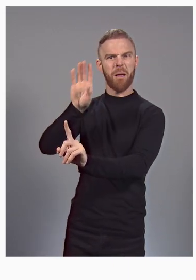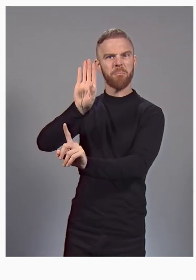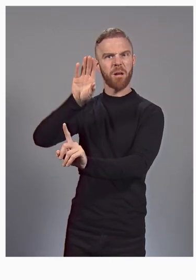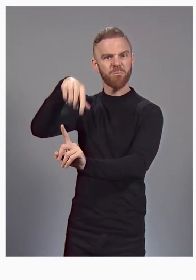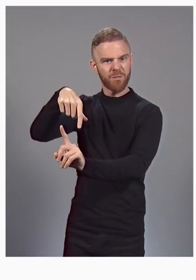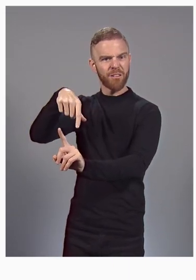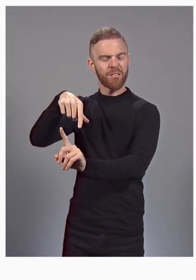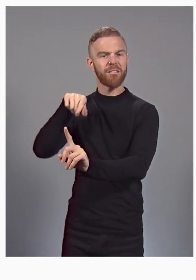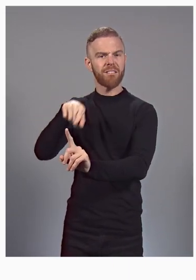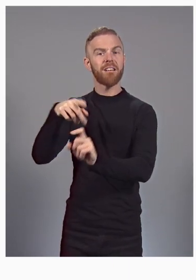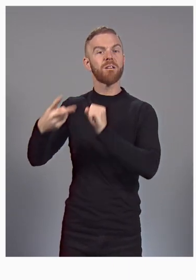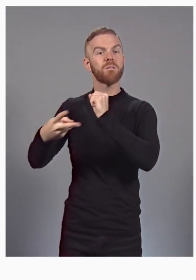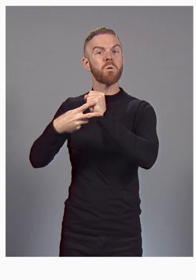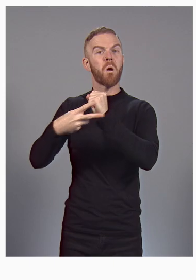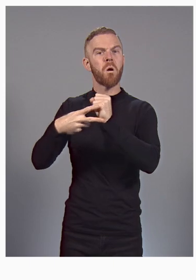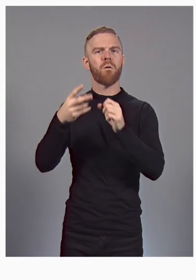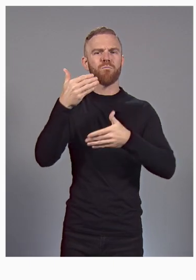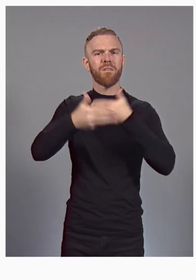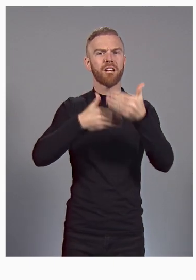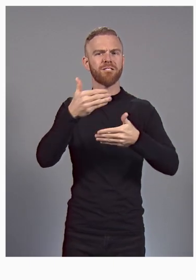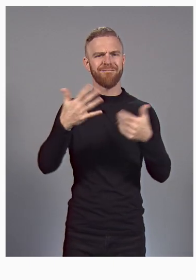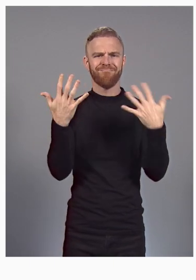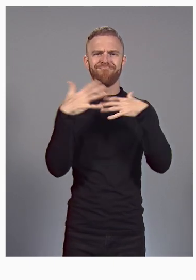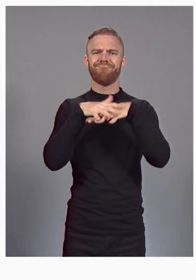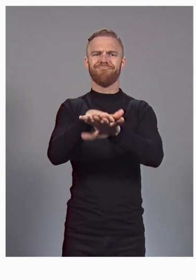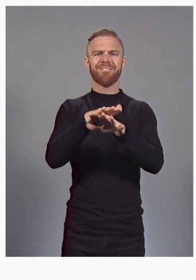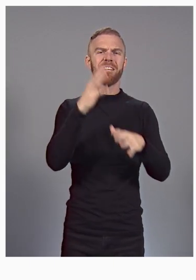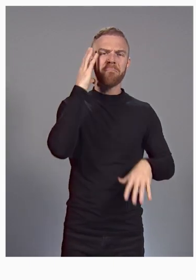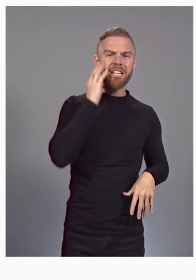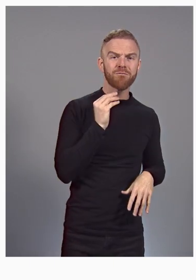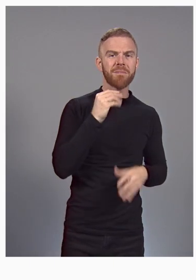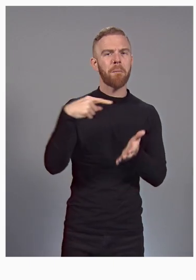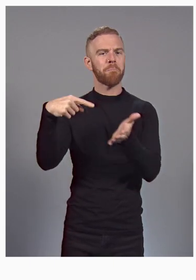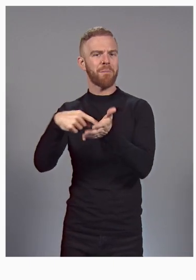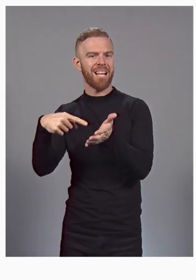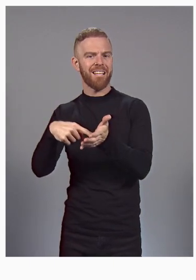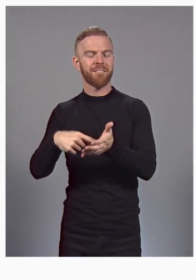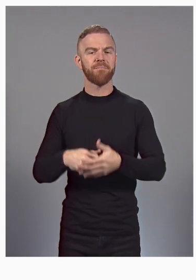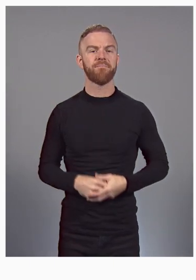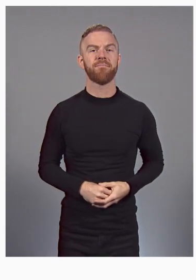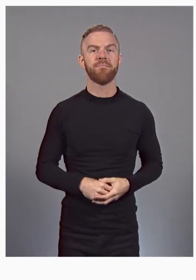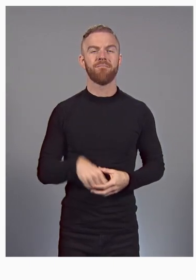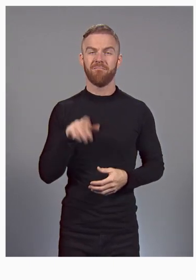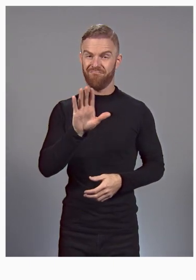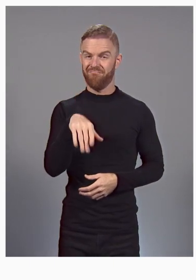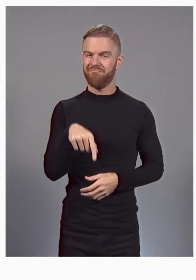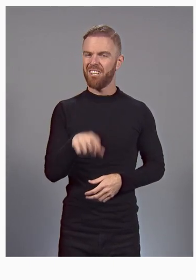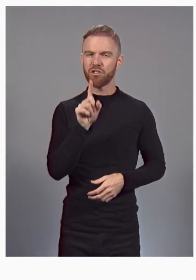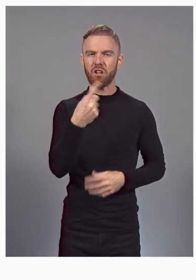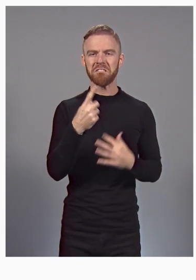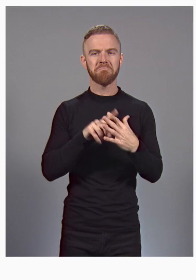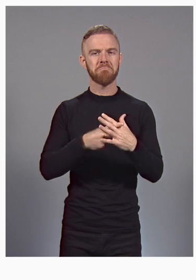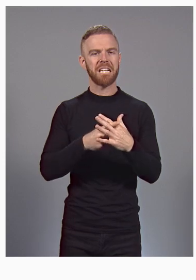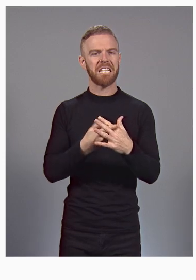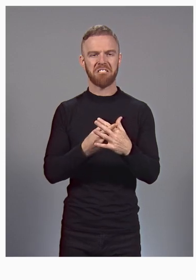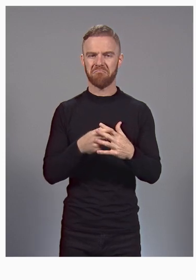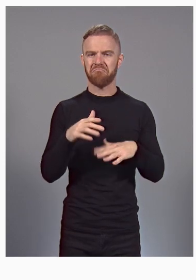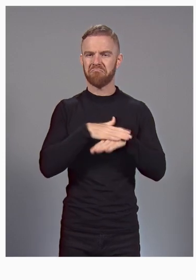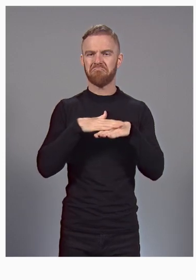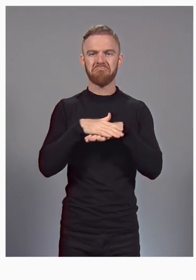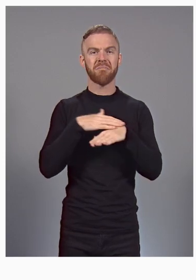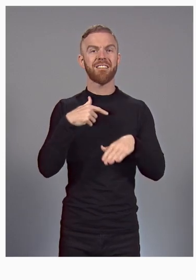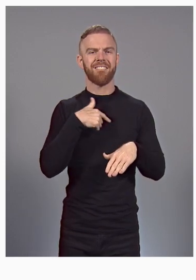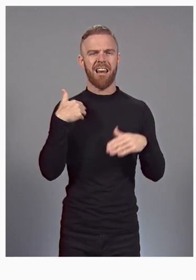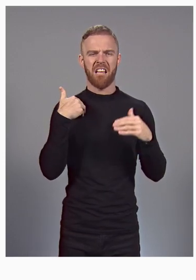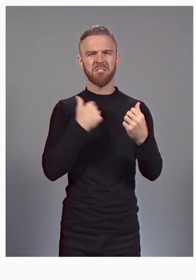fully integrated experience and billing. But this is still just the beginning. We have a